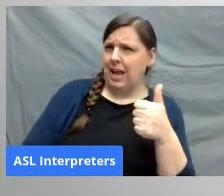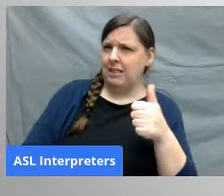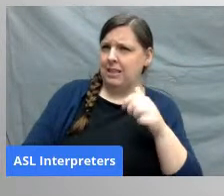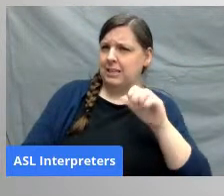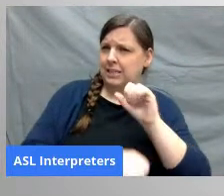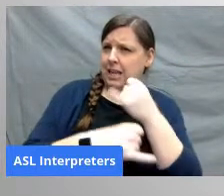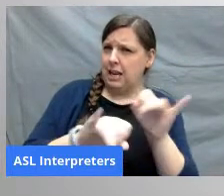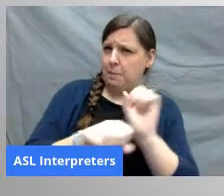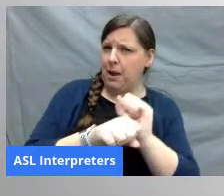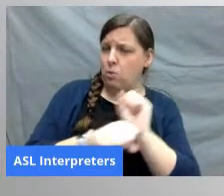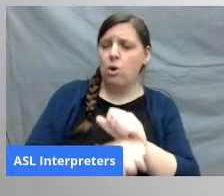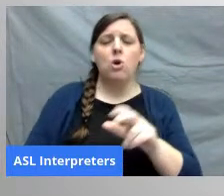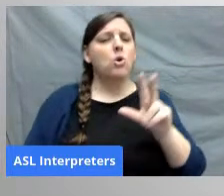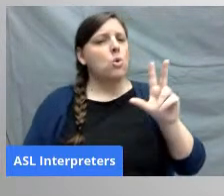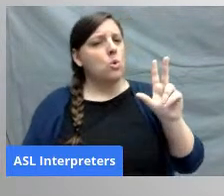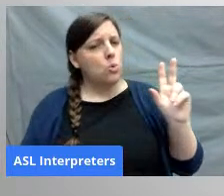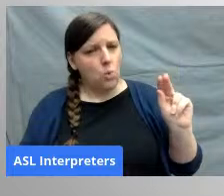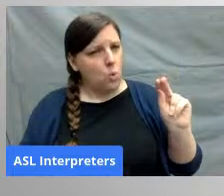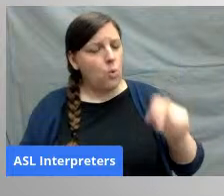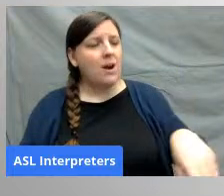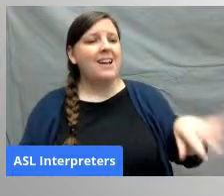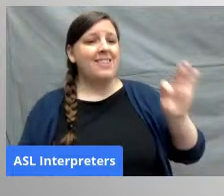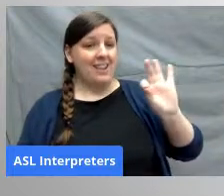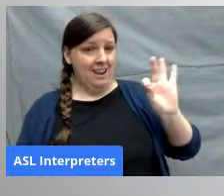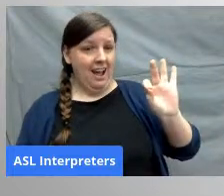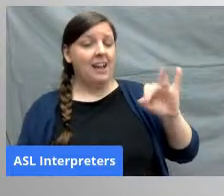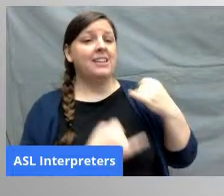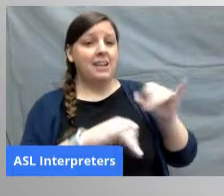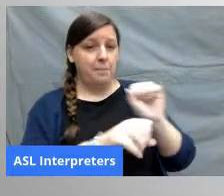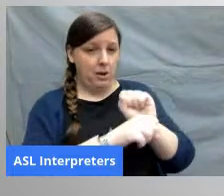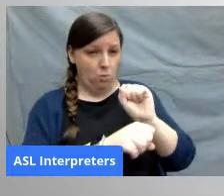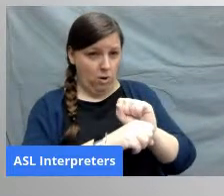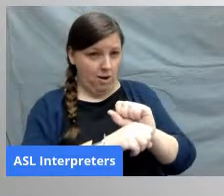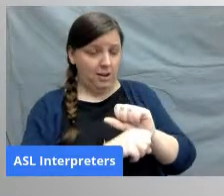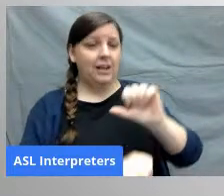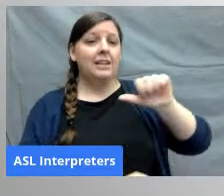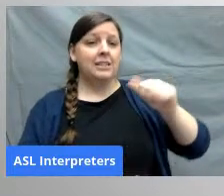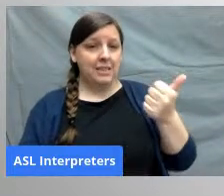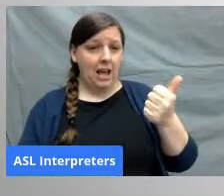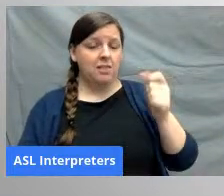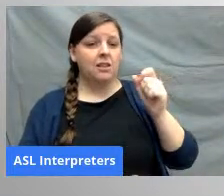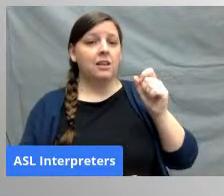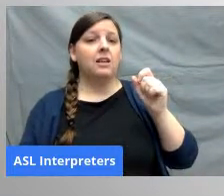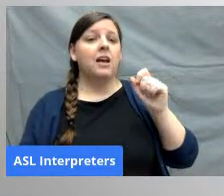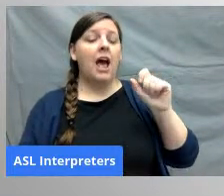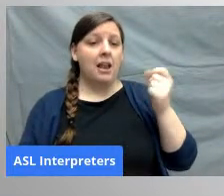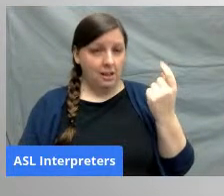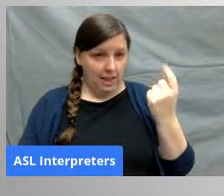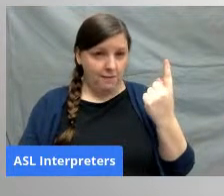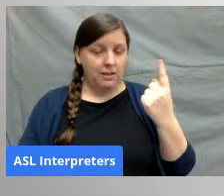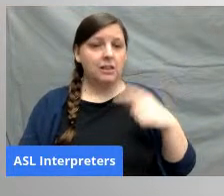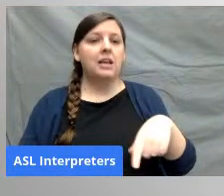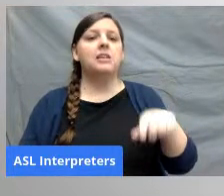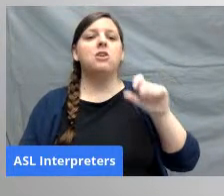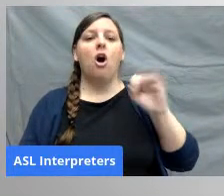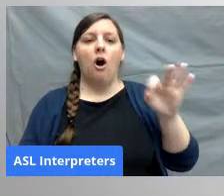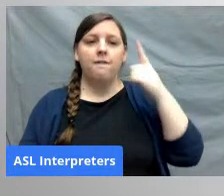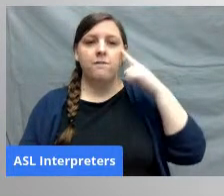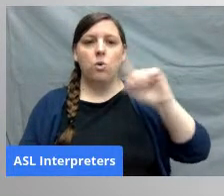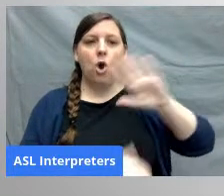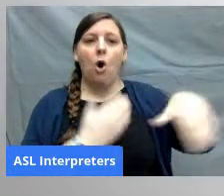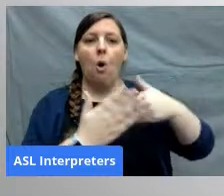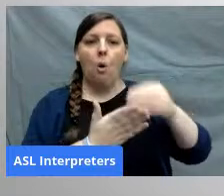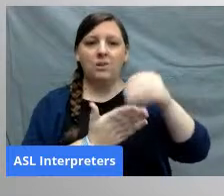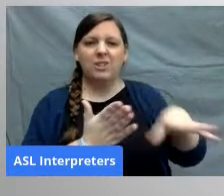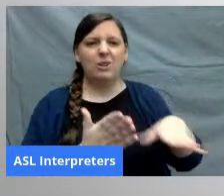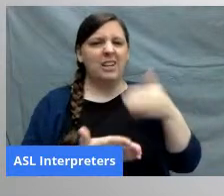day off for all students, and the 11th is a day off for all students. Okay, so that needs to be cleaned up. Okay. Yes. So